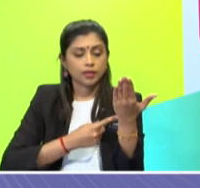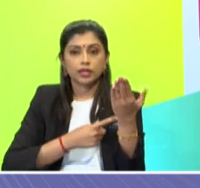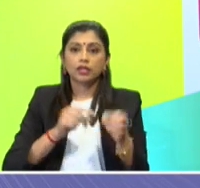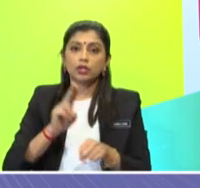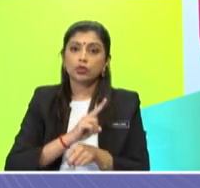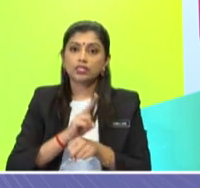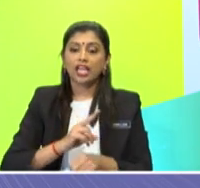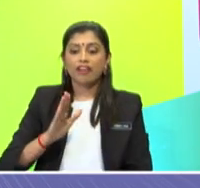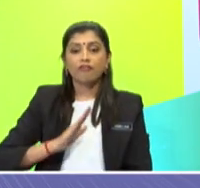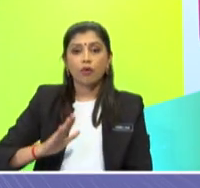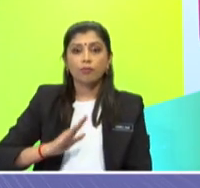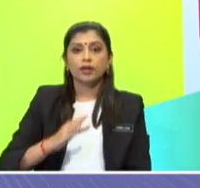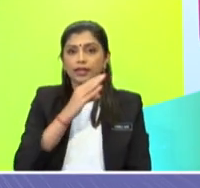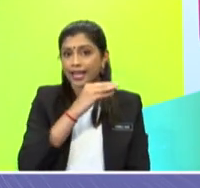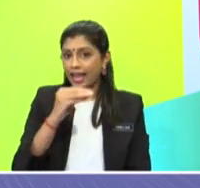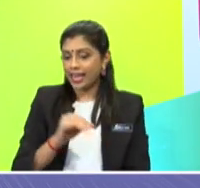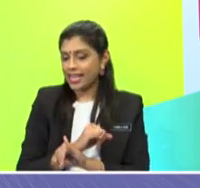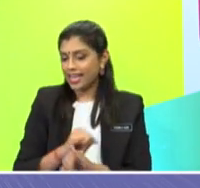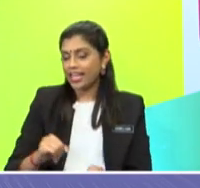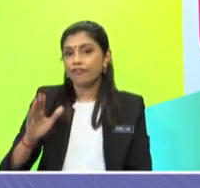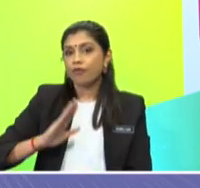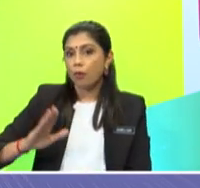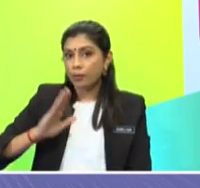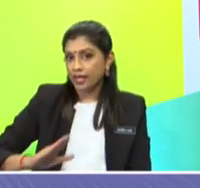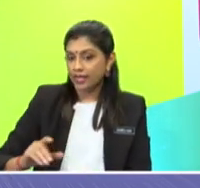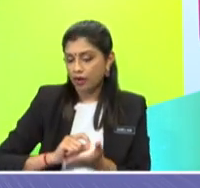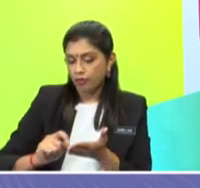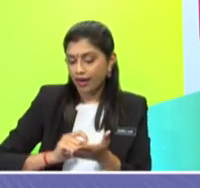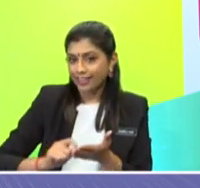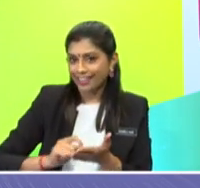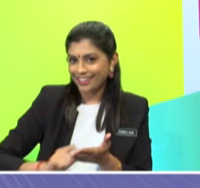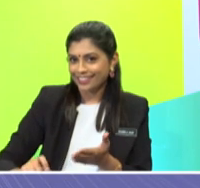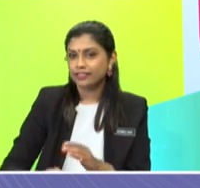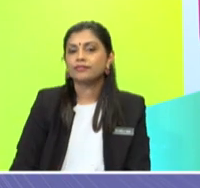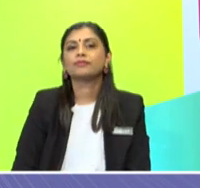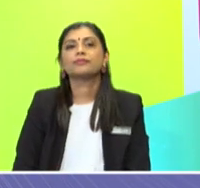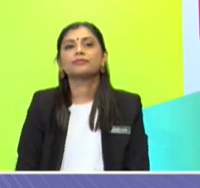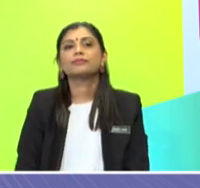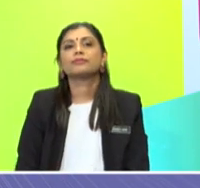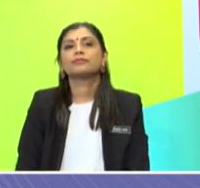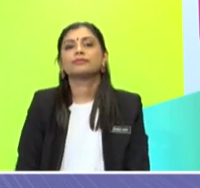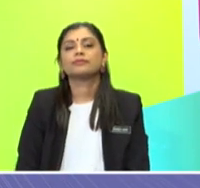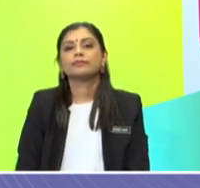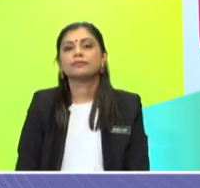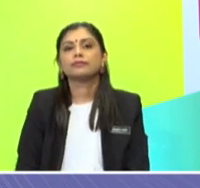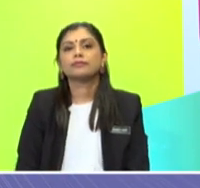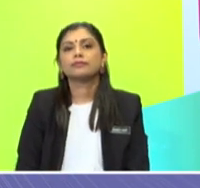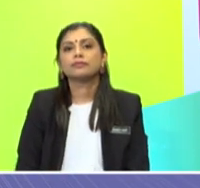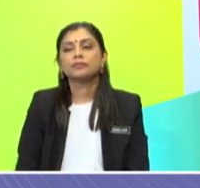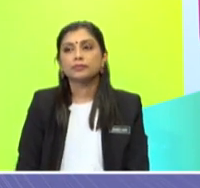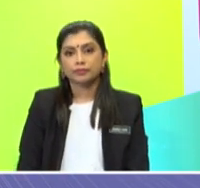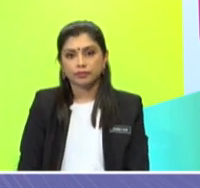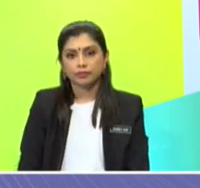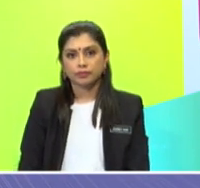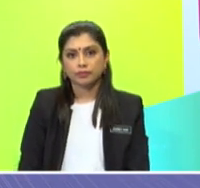formal and informal. Well, obviously today we did informal email writing, registering appropriate to the target audience